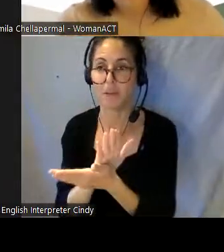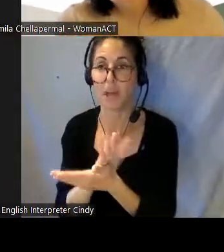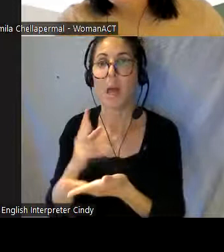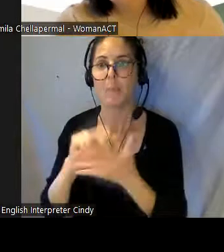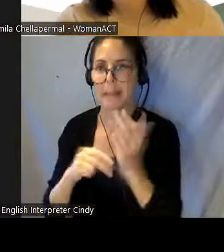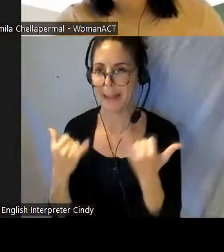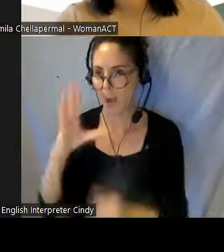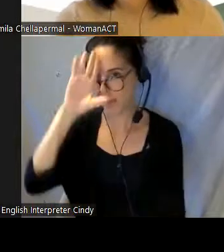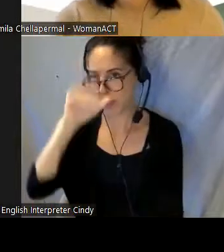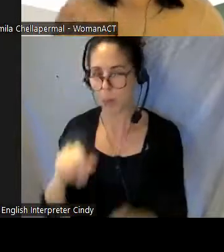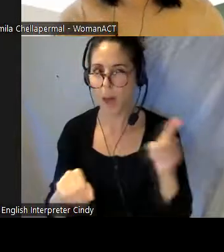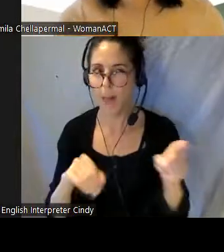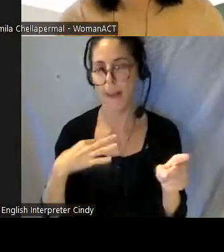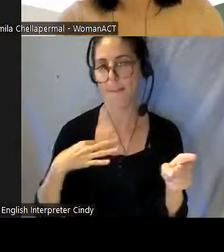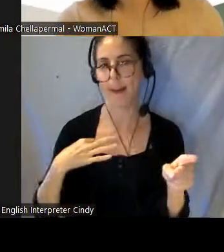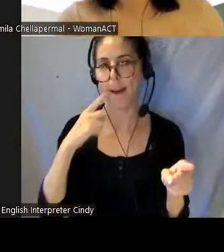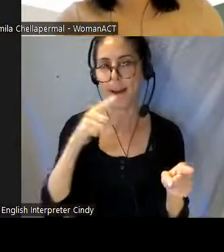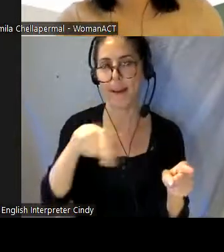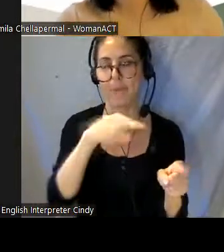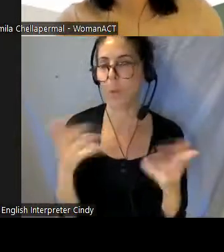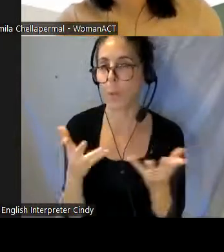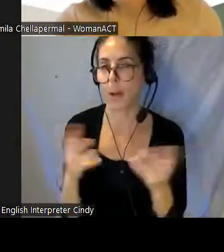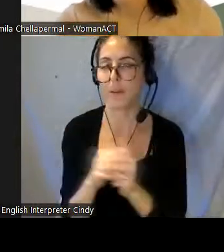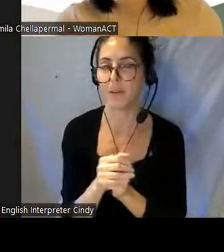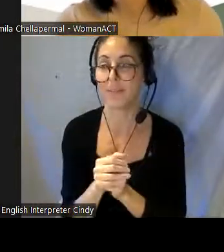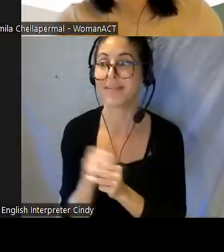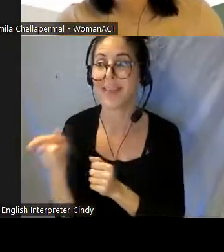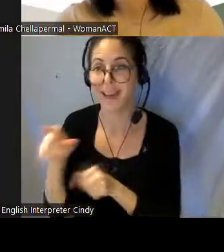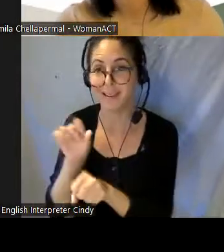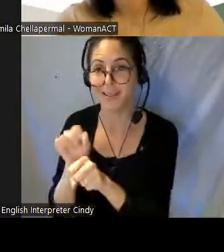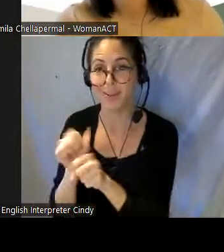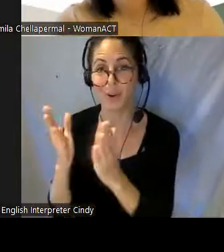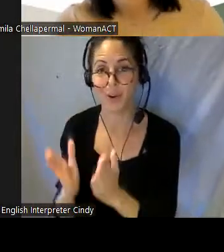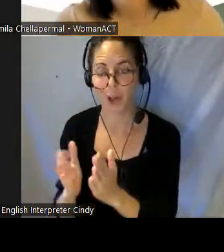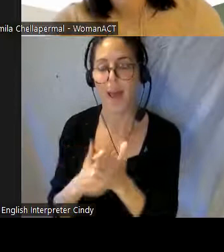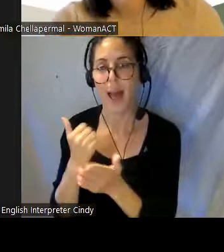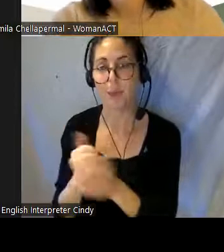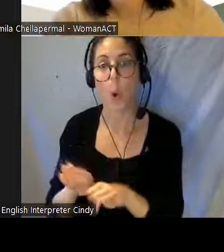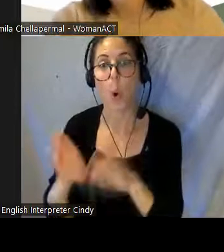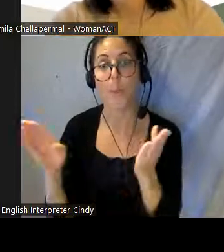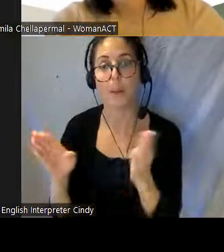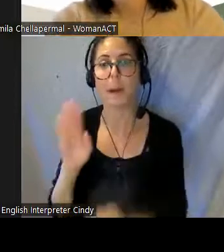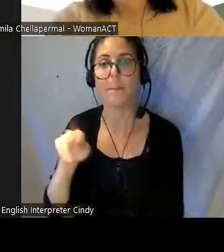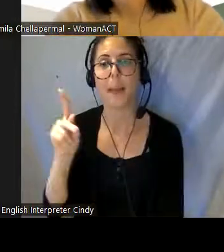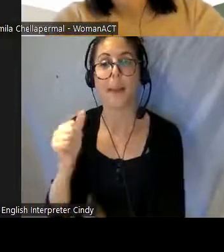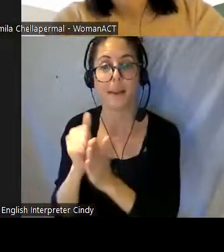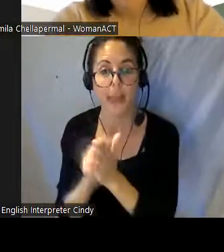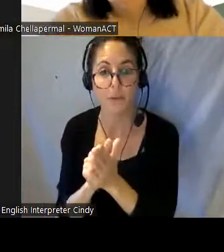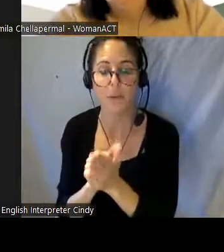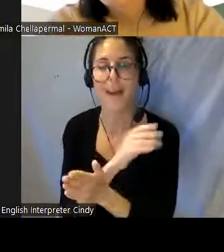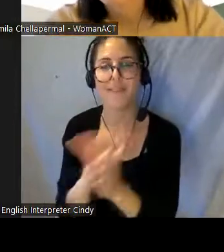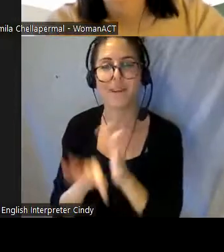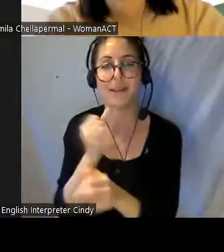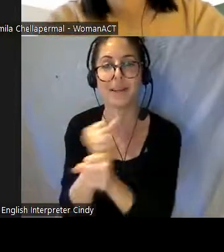for in her name. The worker helped her open a private bank account, and the worker also helped her to secure safe housing.